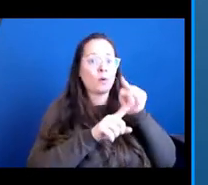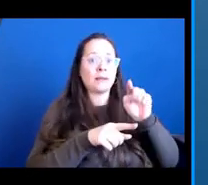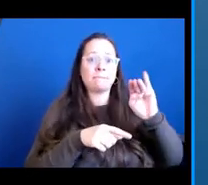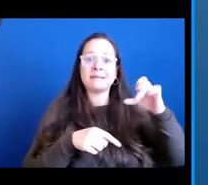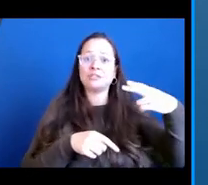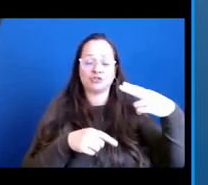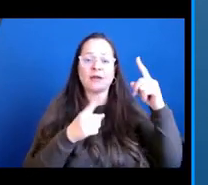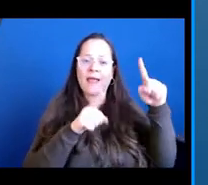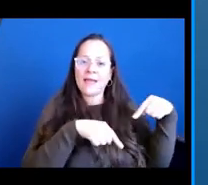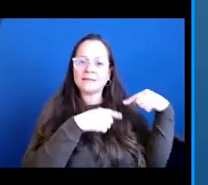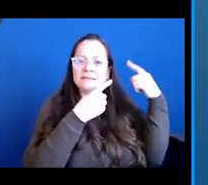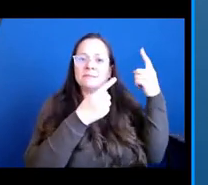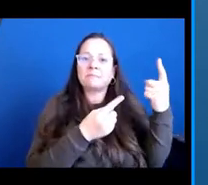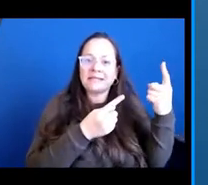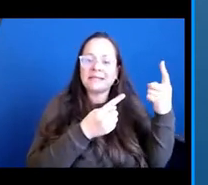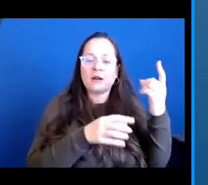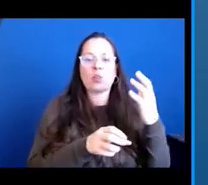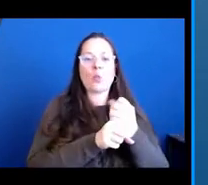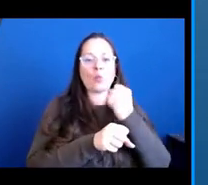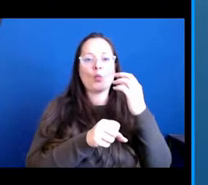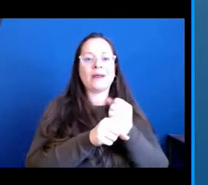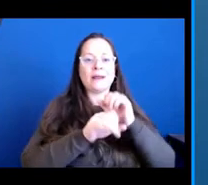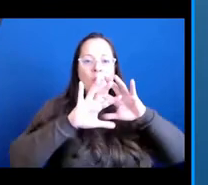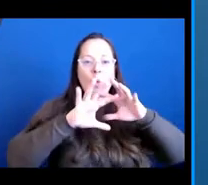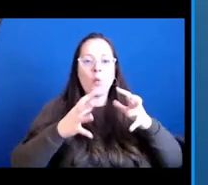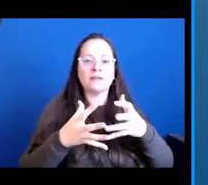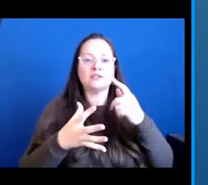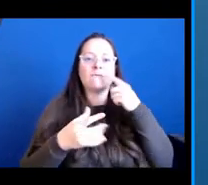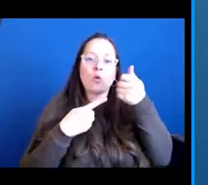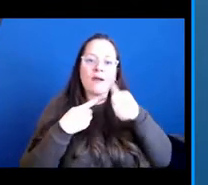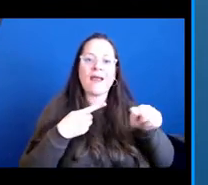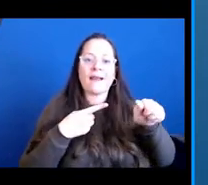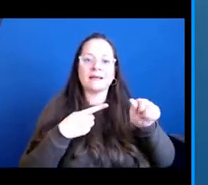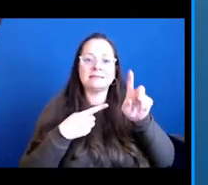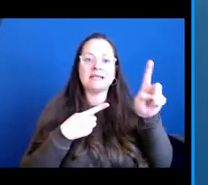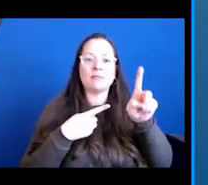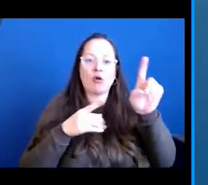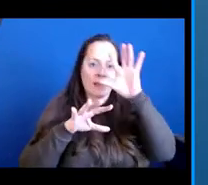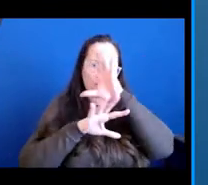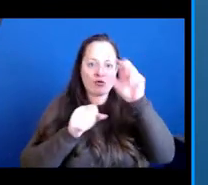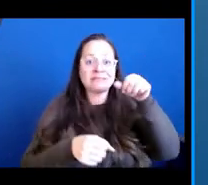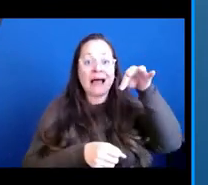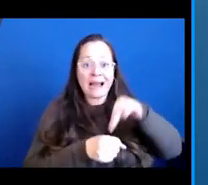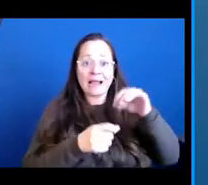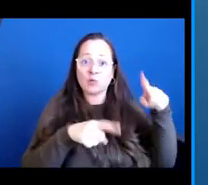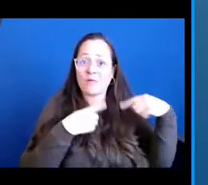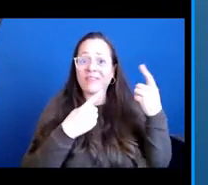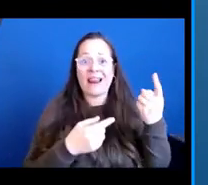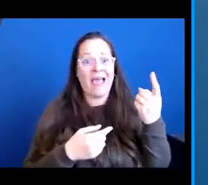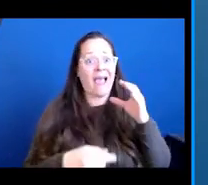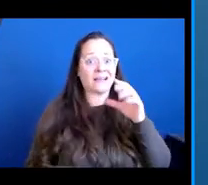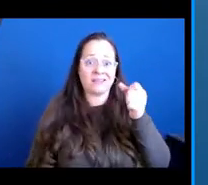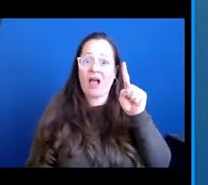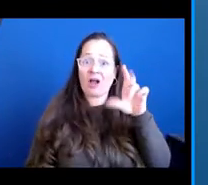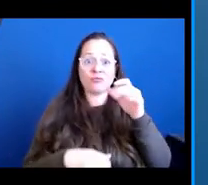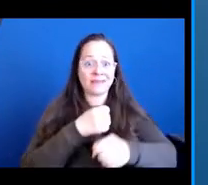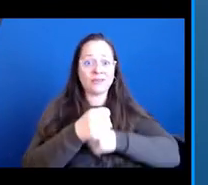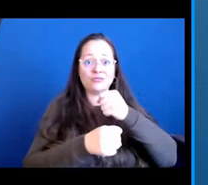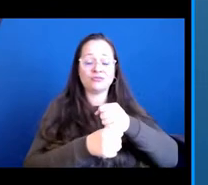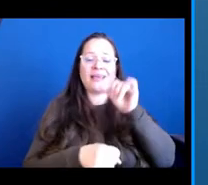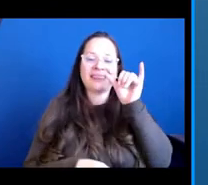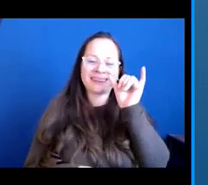Coalition for every Democratic president elected over the last century that's why